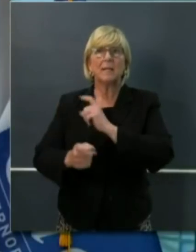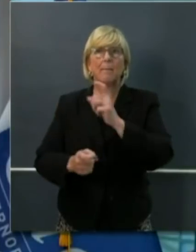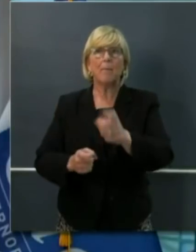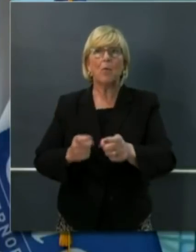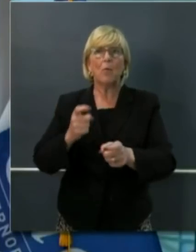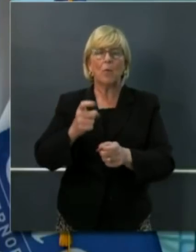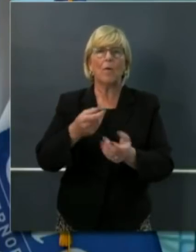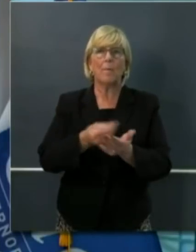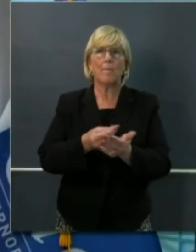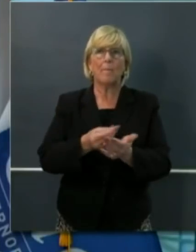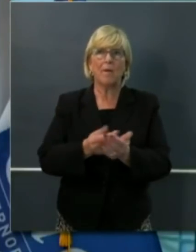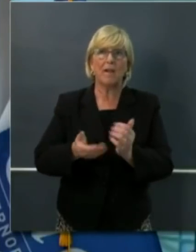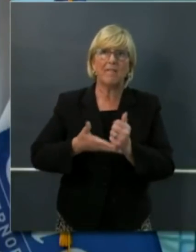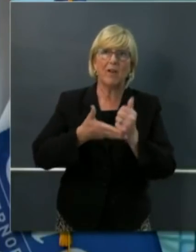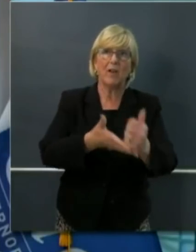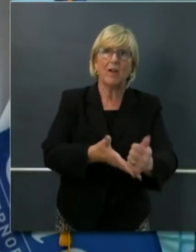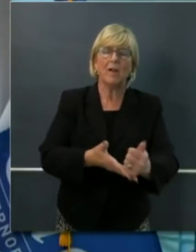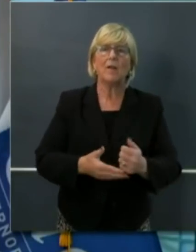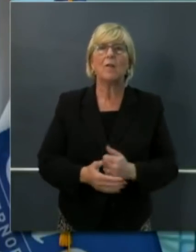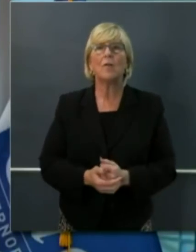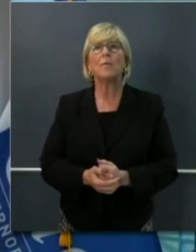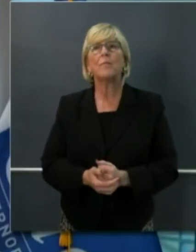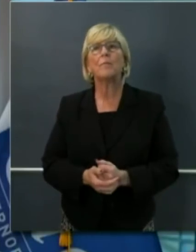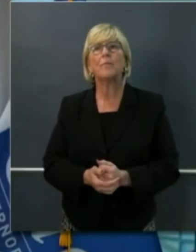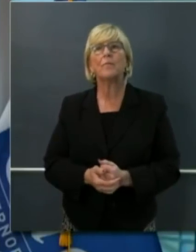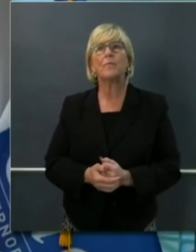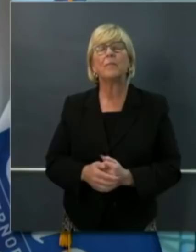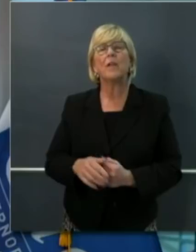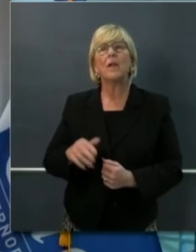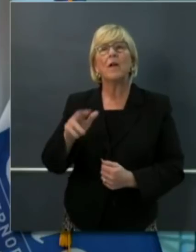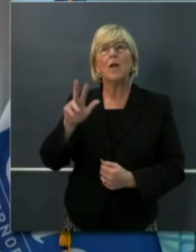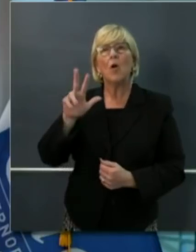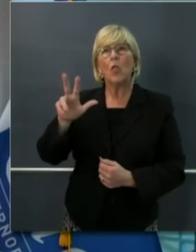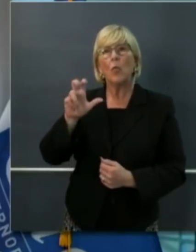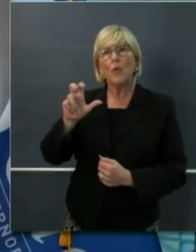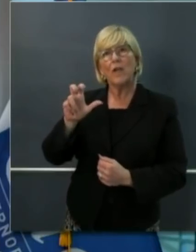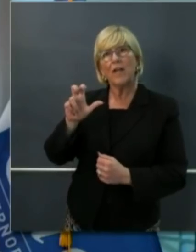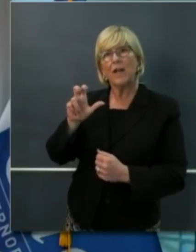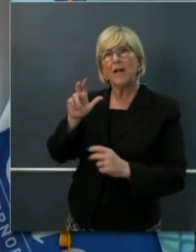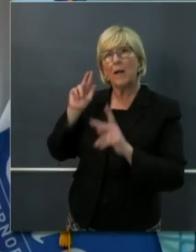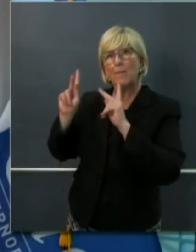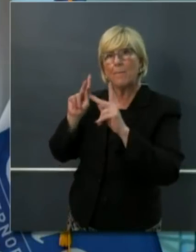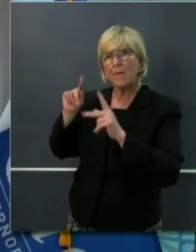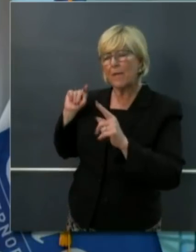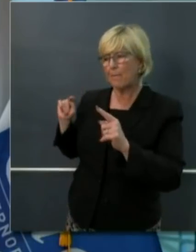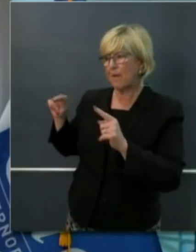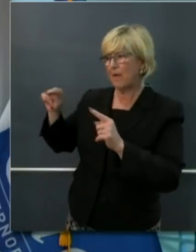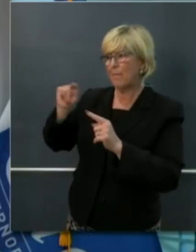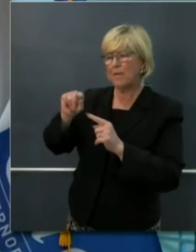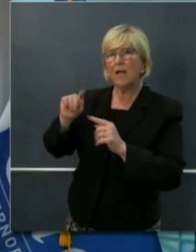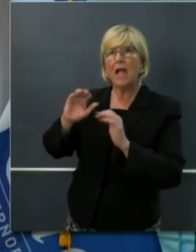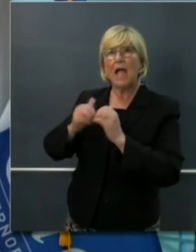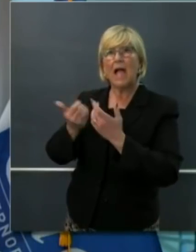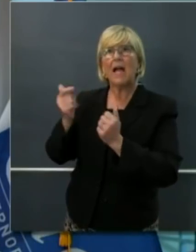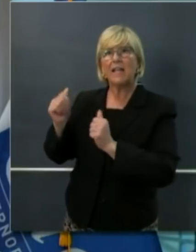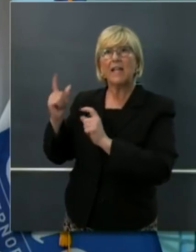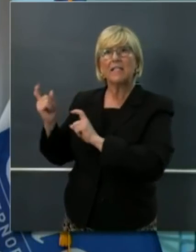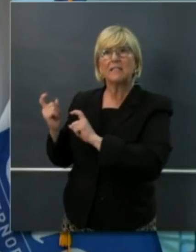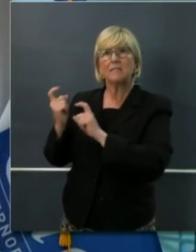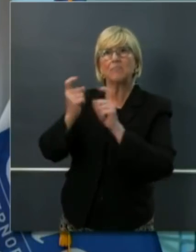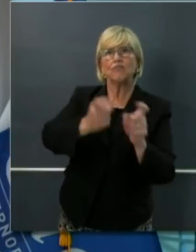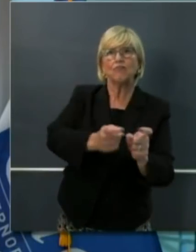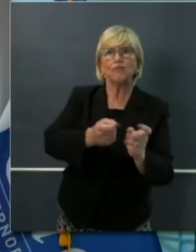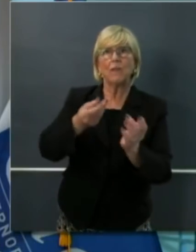in the week with over 300 members of our philanthropic community talking about exactly this issue. How do we support